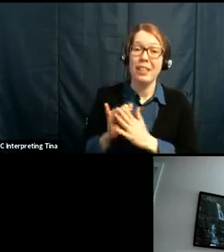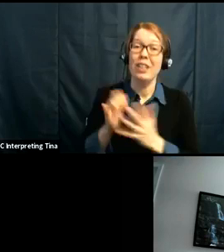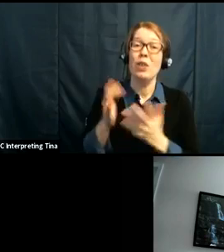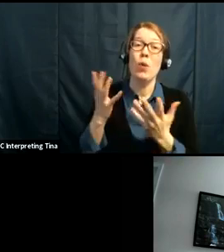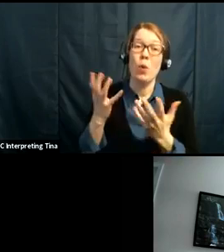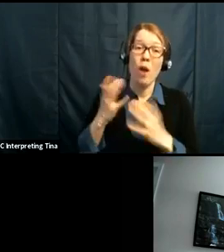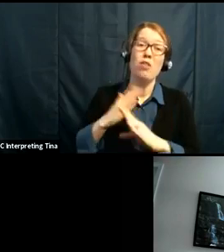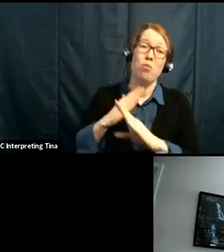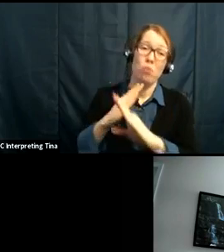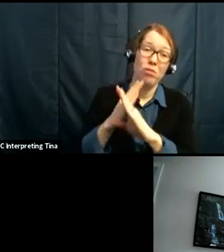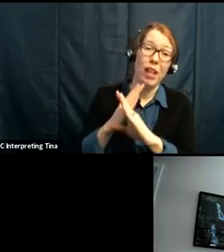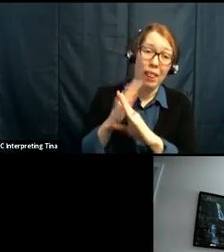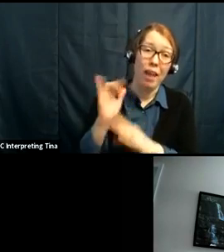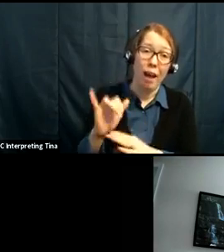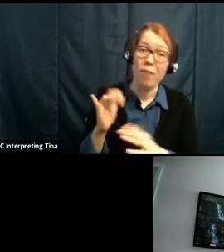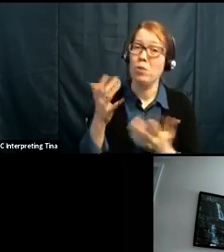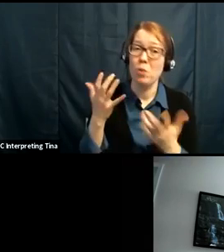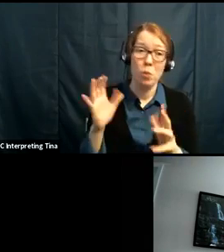not to happen.